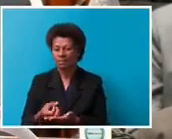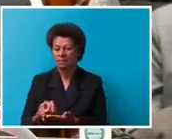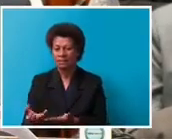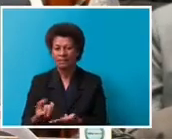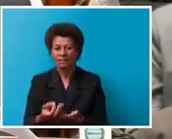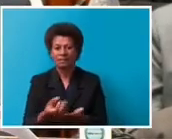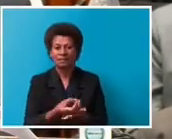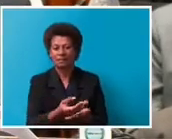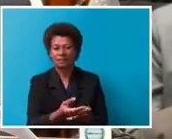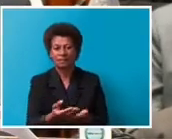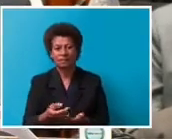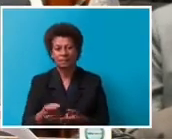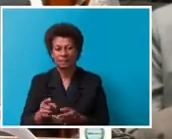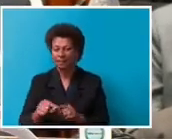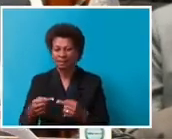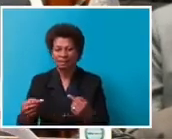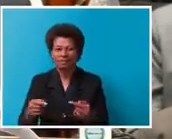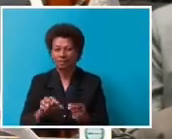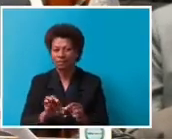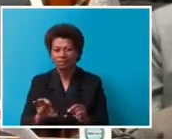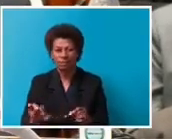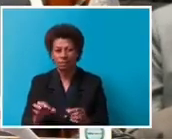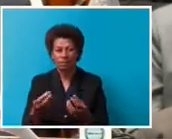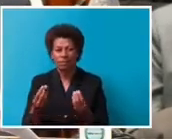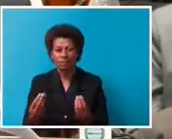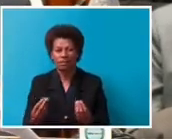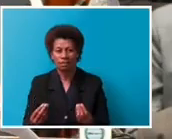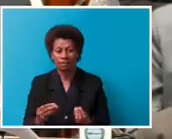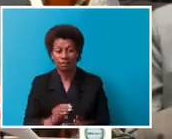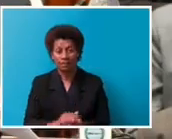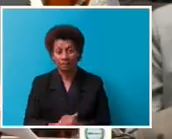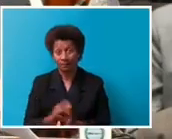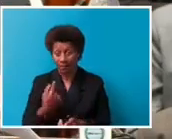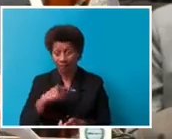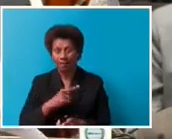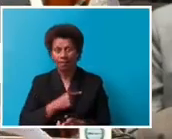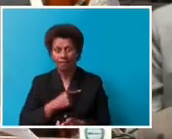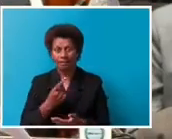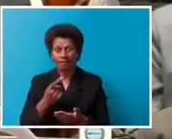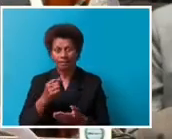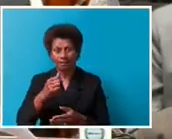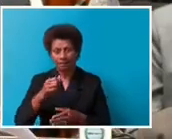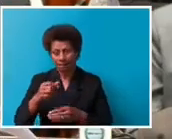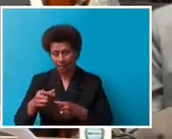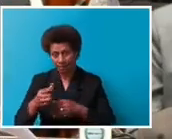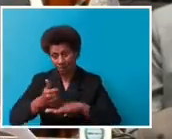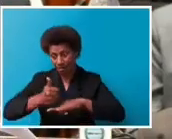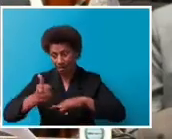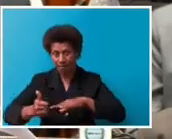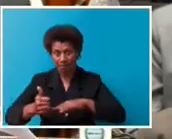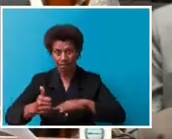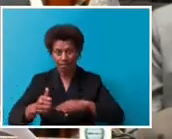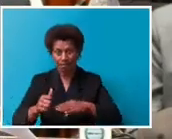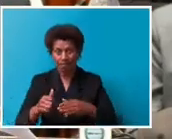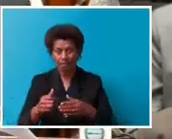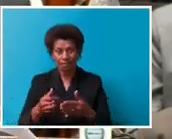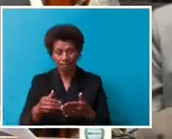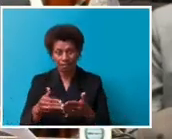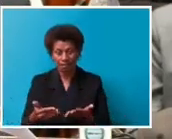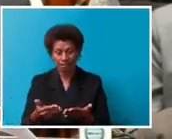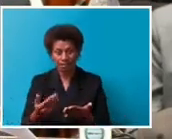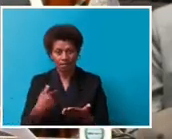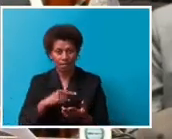expenditure. So when we came into government, Mr. Speaker, we had no option. We